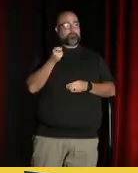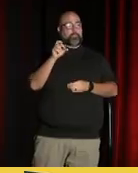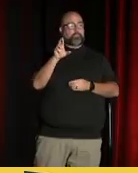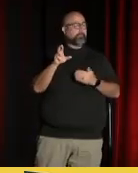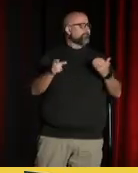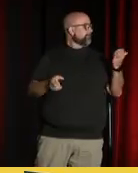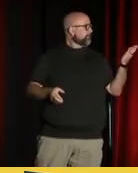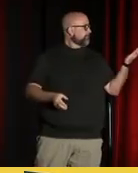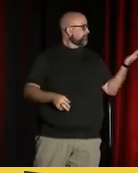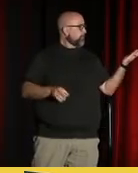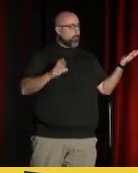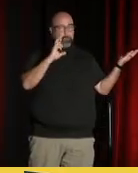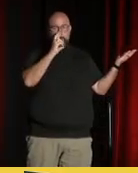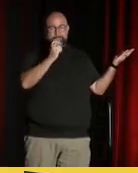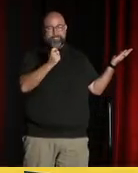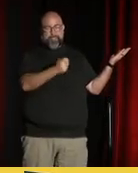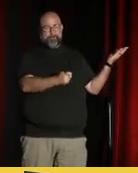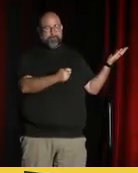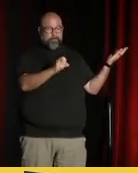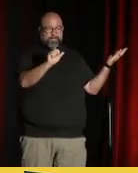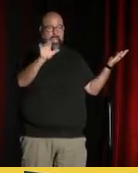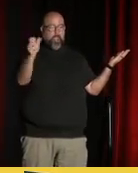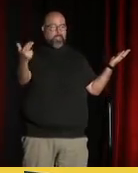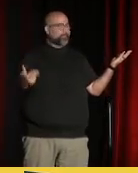roses. Sarah, thank you.